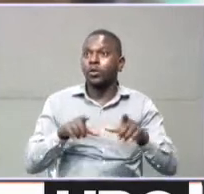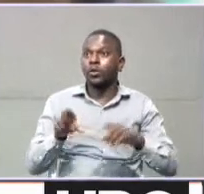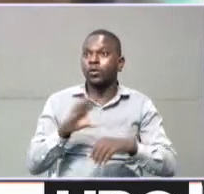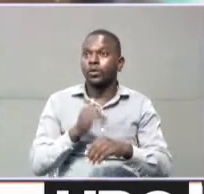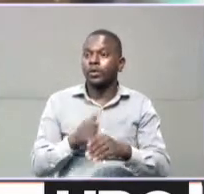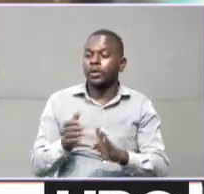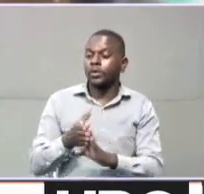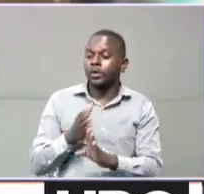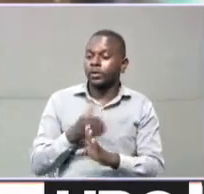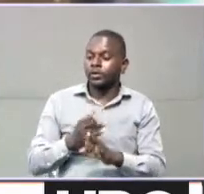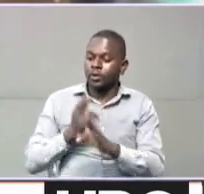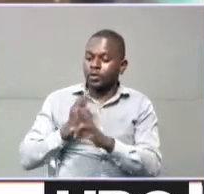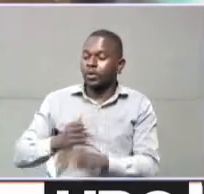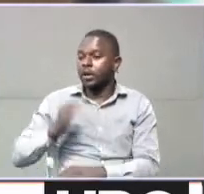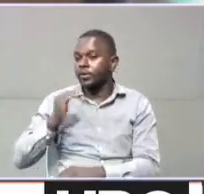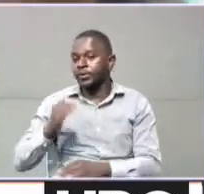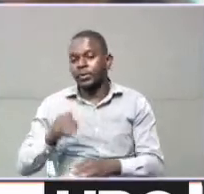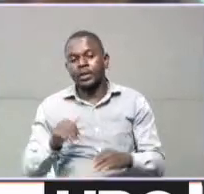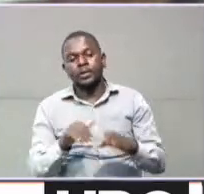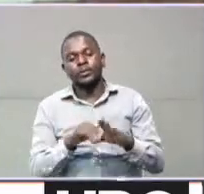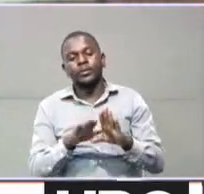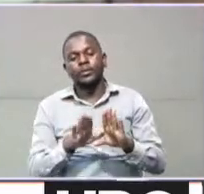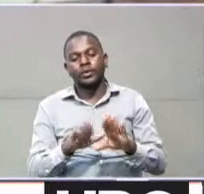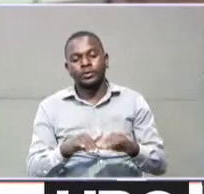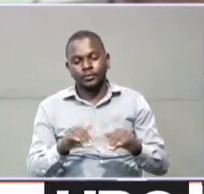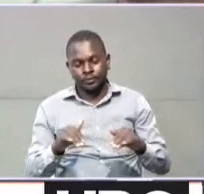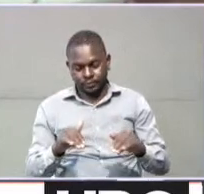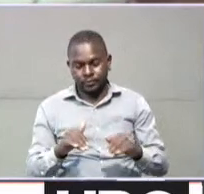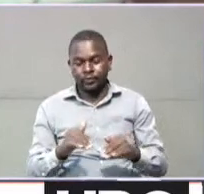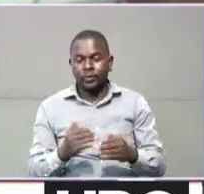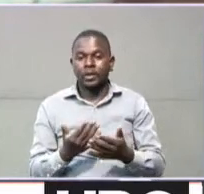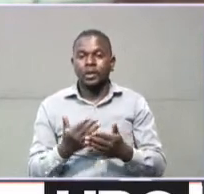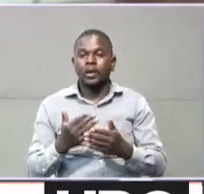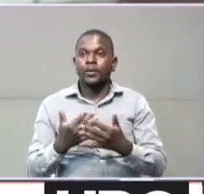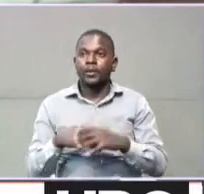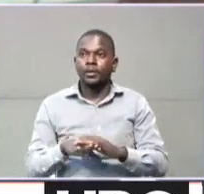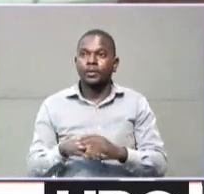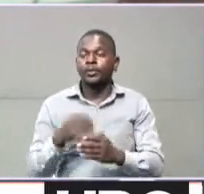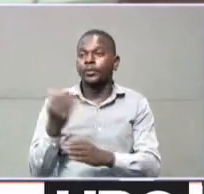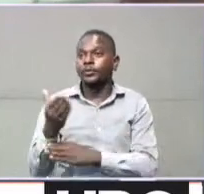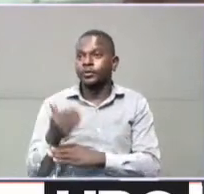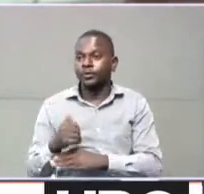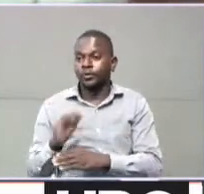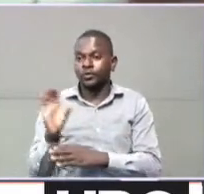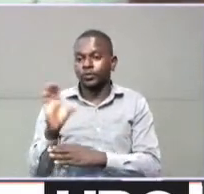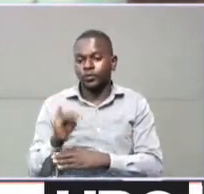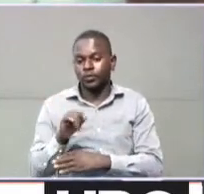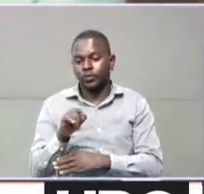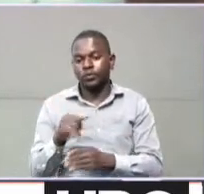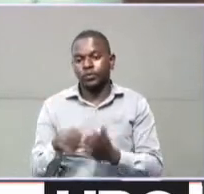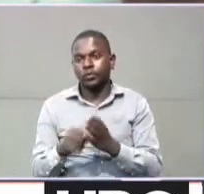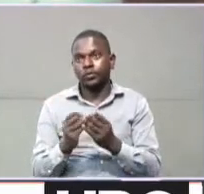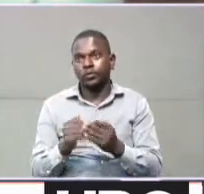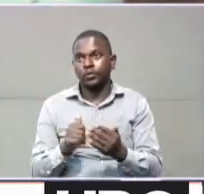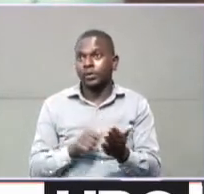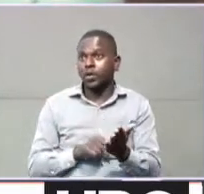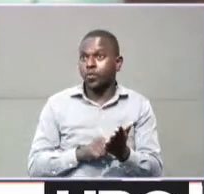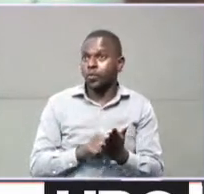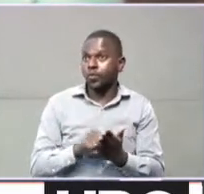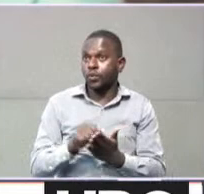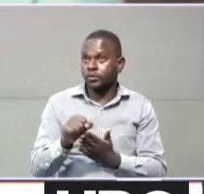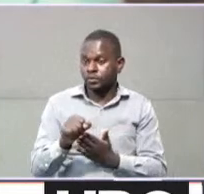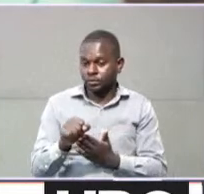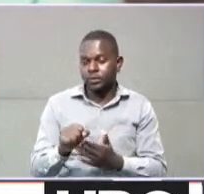you mr speaker and this house the inter ministerial committee has been put in place to address the issue of advertisement